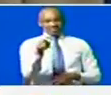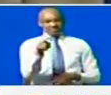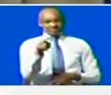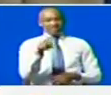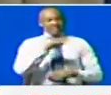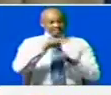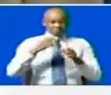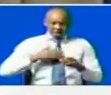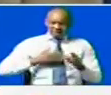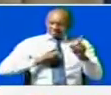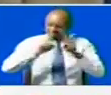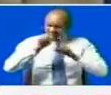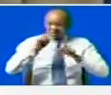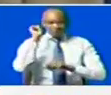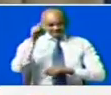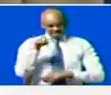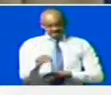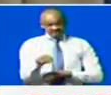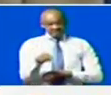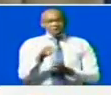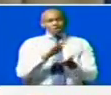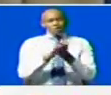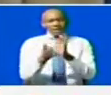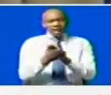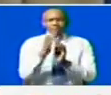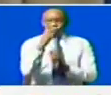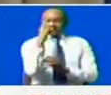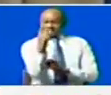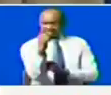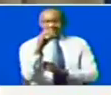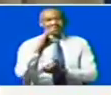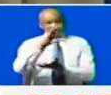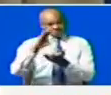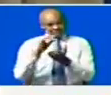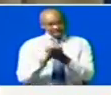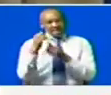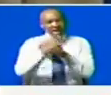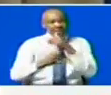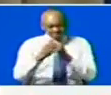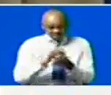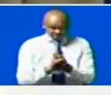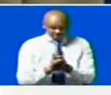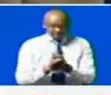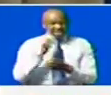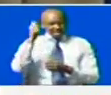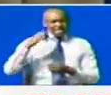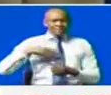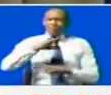our nation's journey to becoming a modern 21st century country gives every